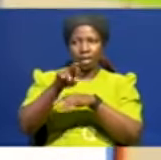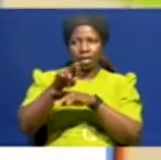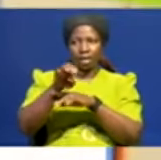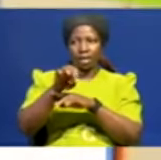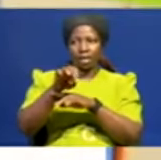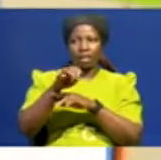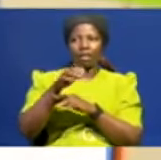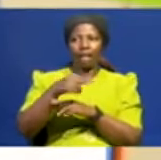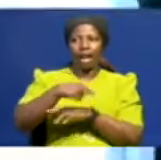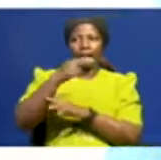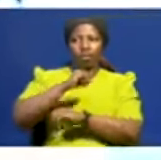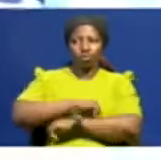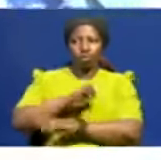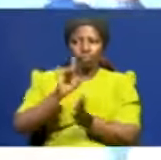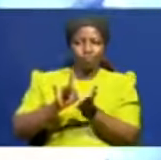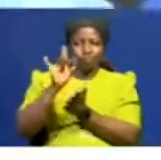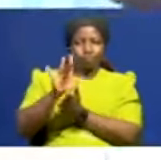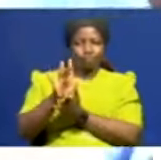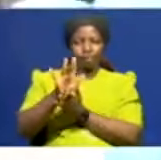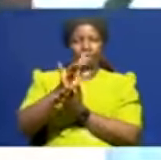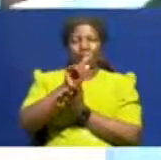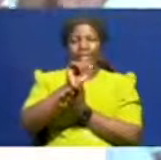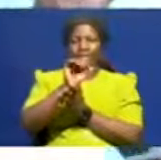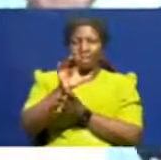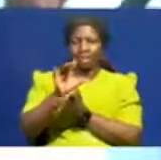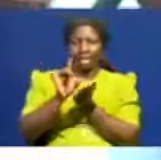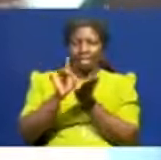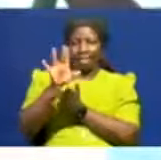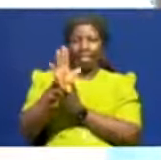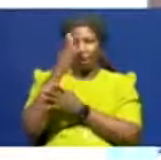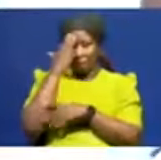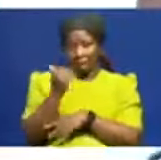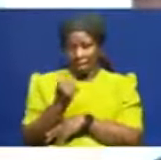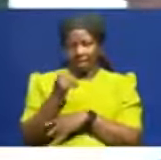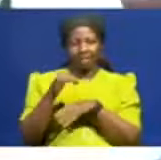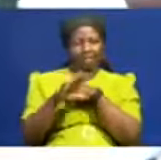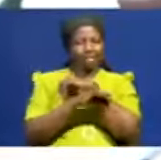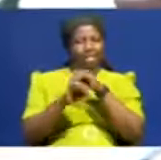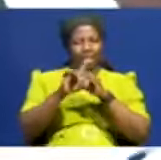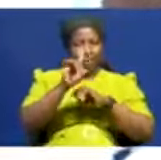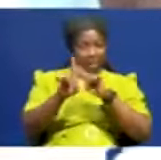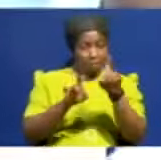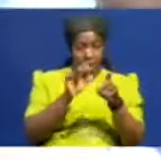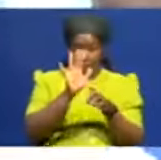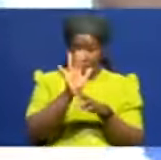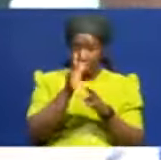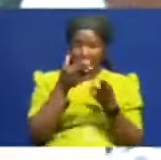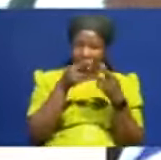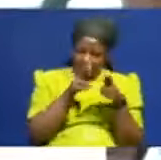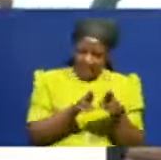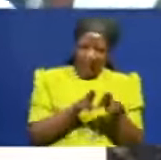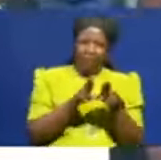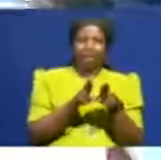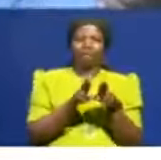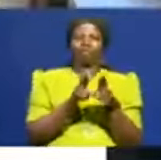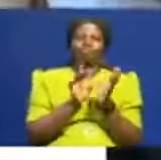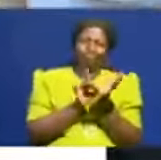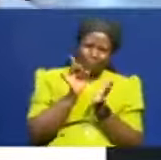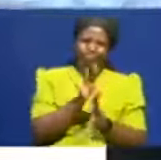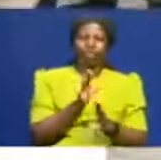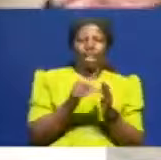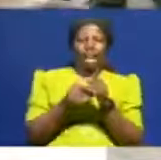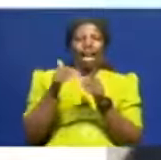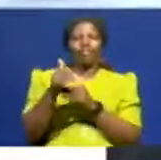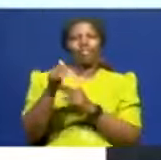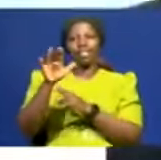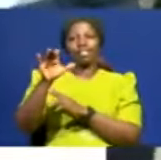alleged exam irregularities. His suspension comes after Education Principal Secretary Dr. Belio Kipsang warned examiners